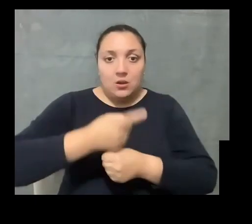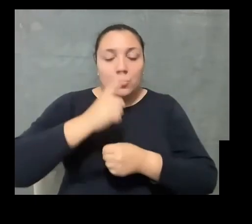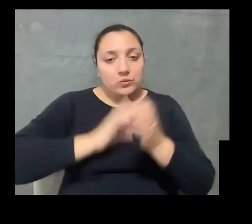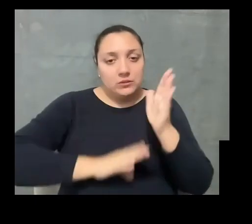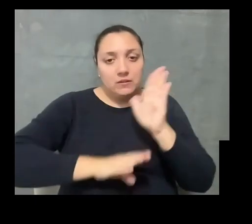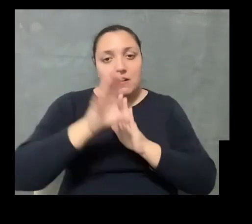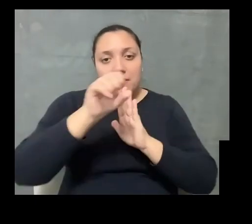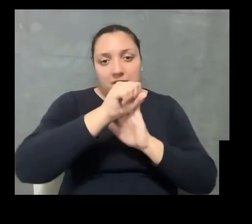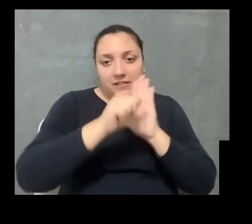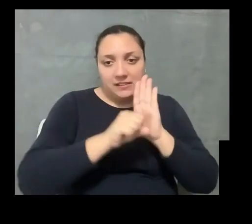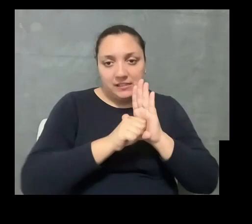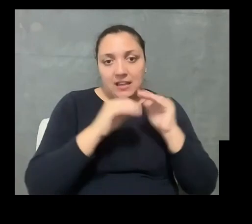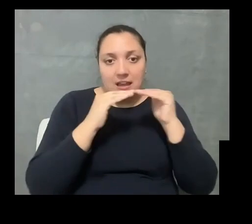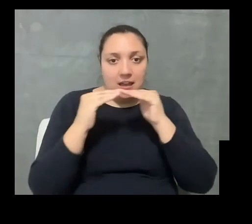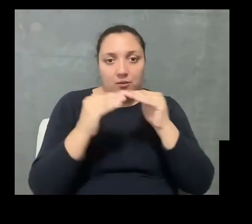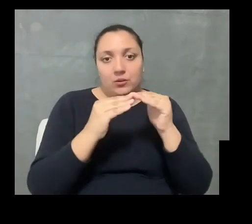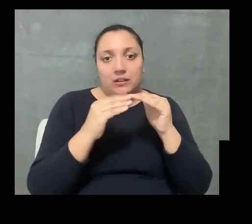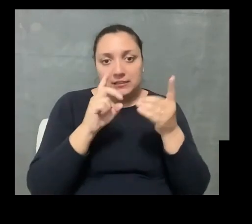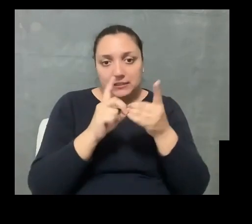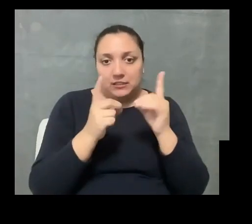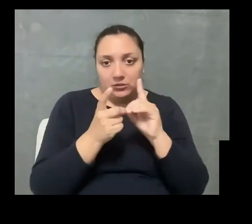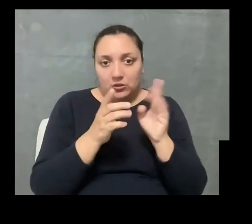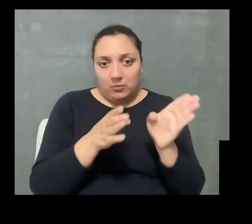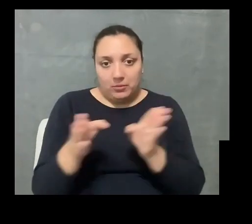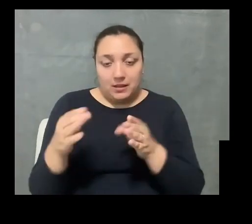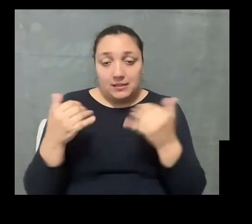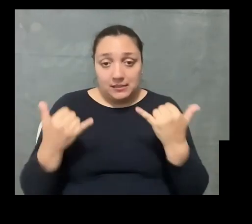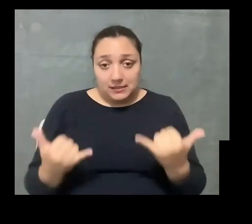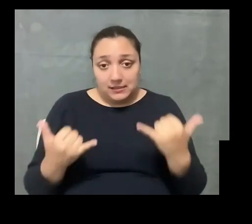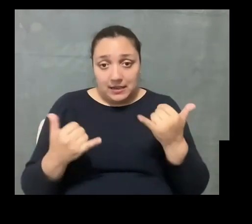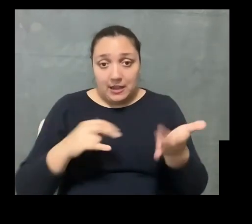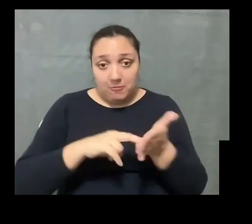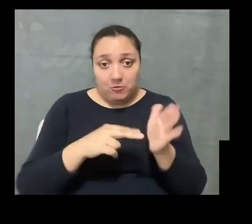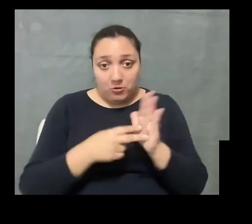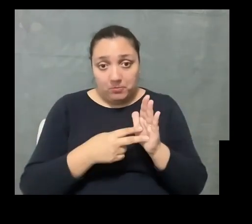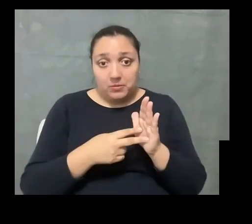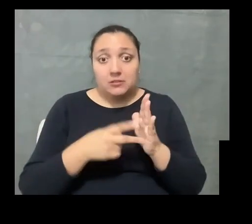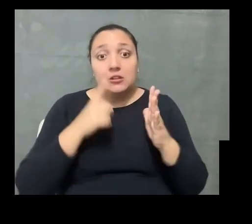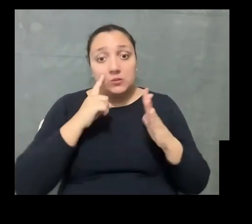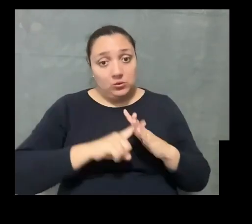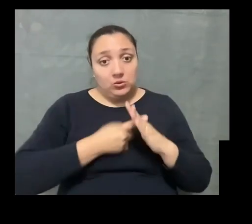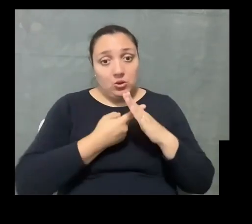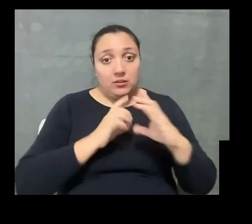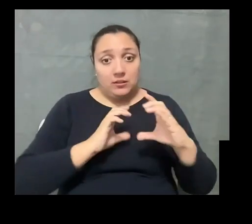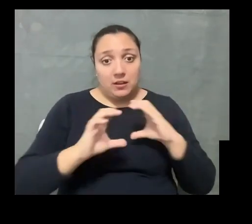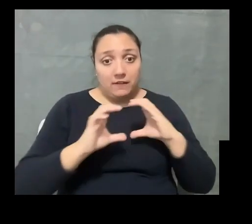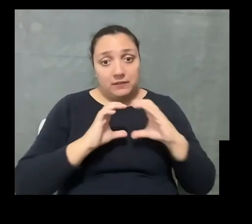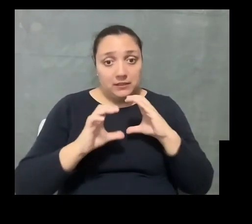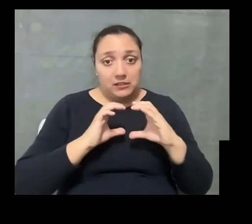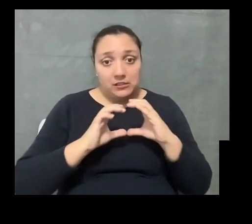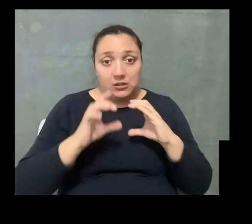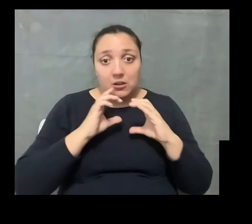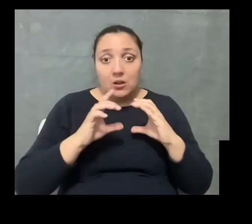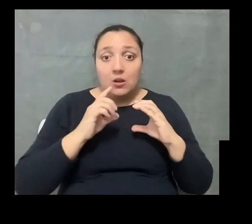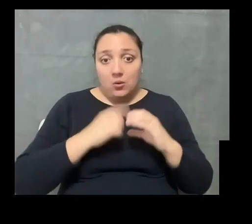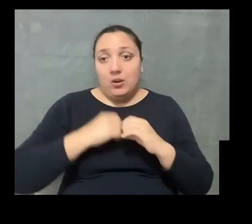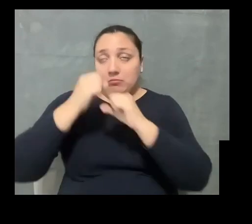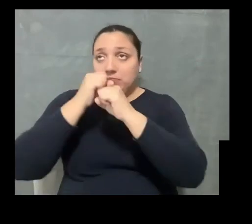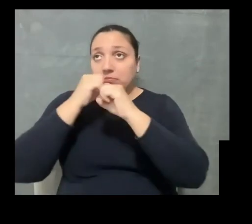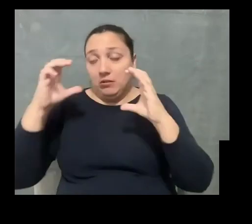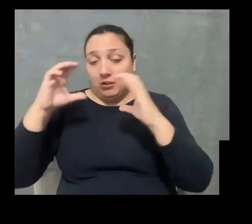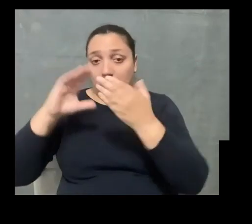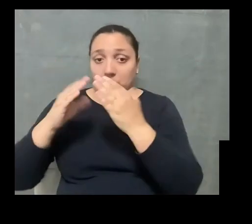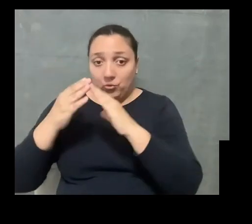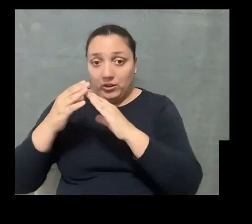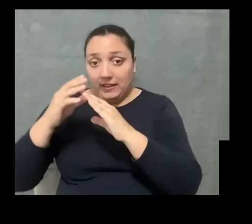plan. Today's purpose is to really start the conversation that will manifest the community vision. As you see, that's one part